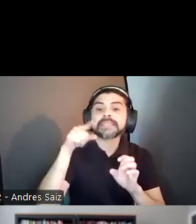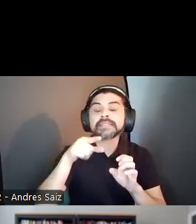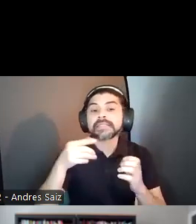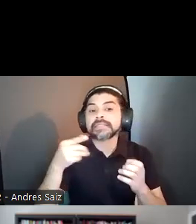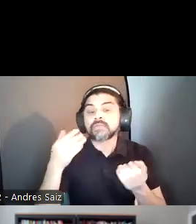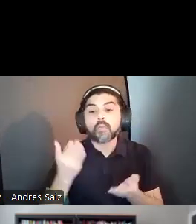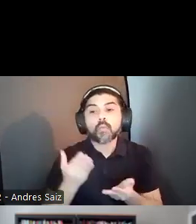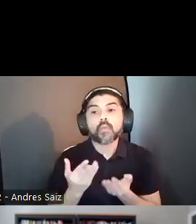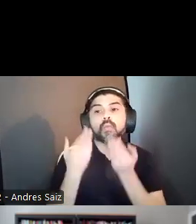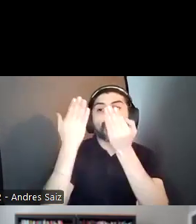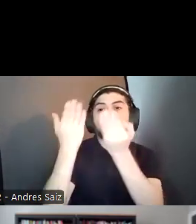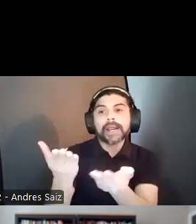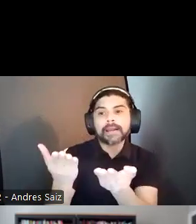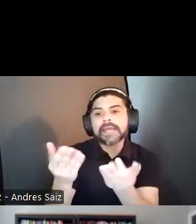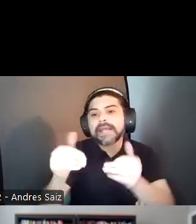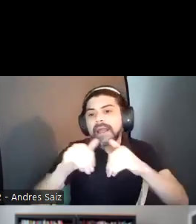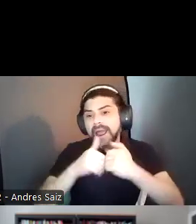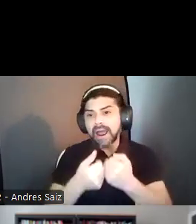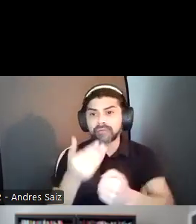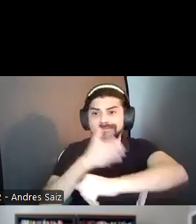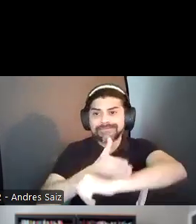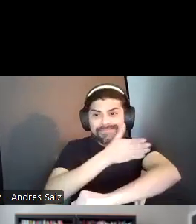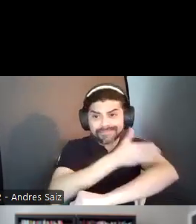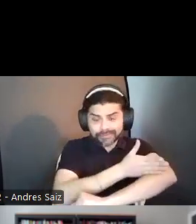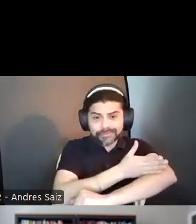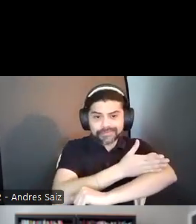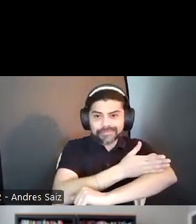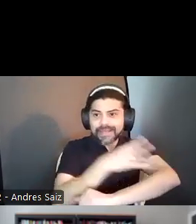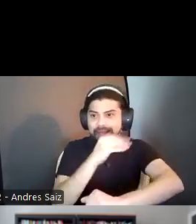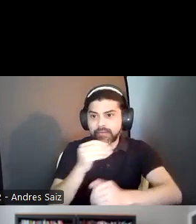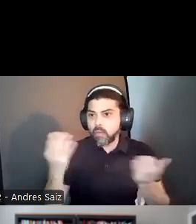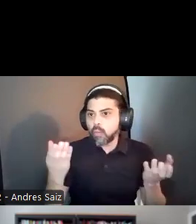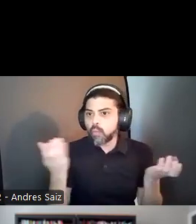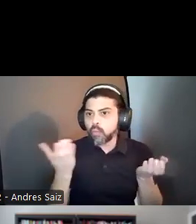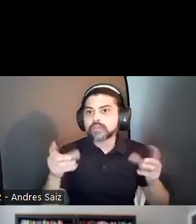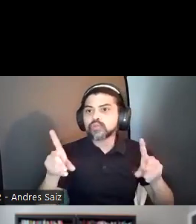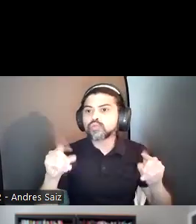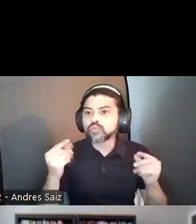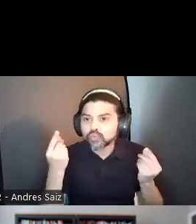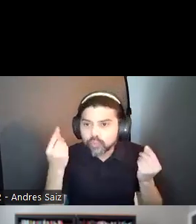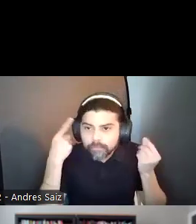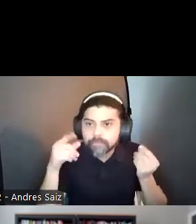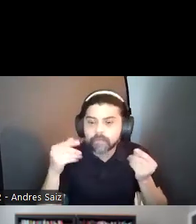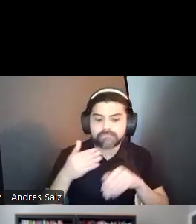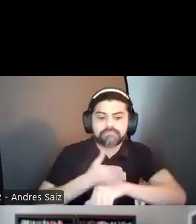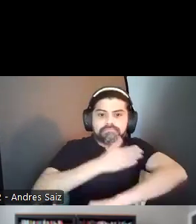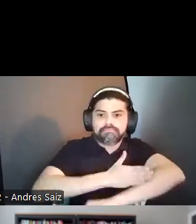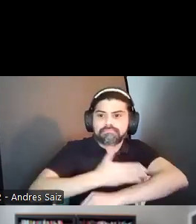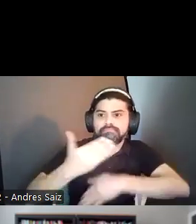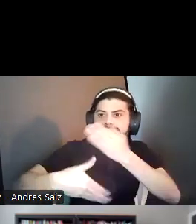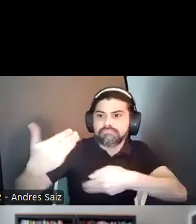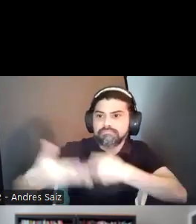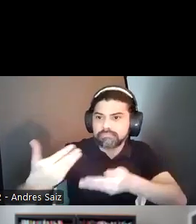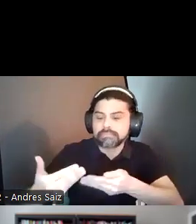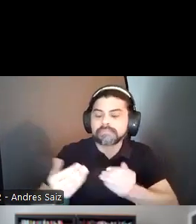be continually refined to better support progress and success. So in order to answer these questions, we